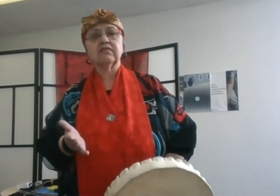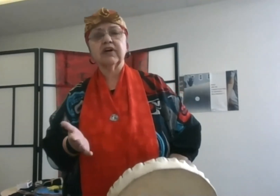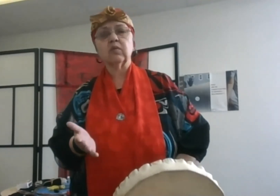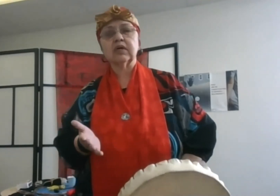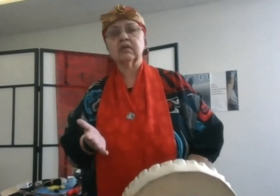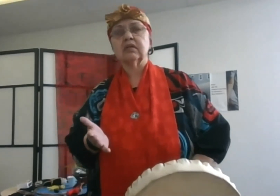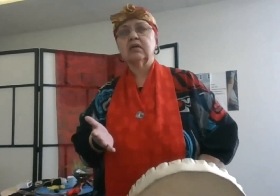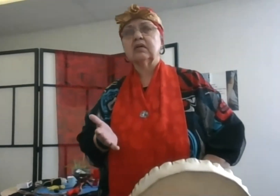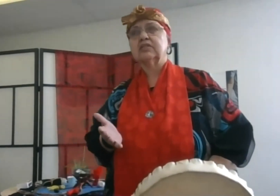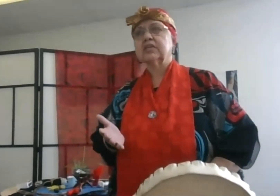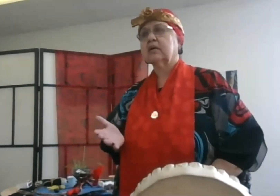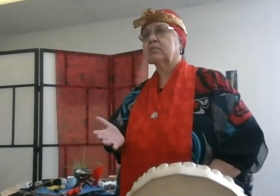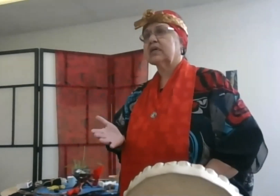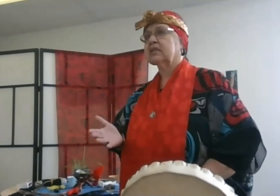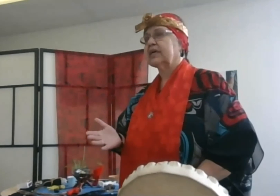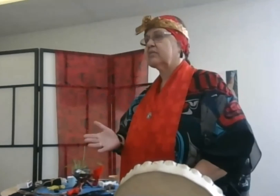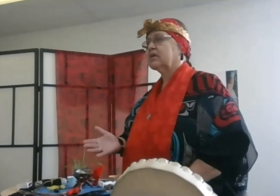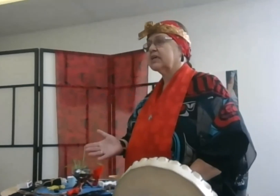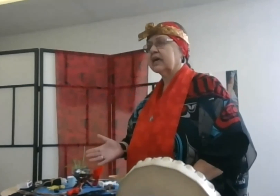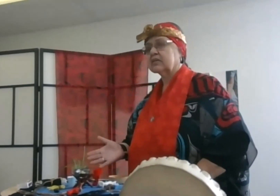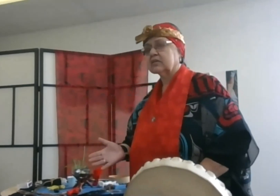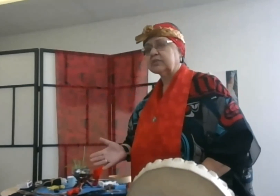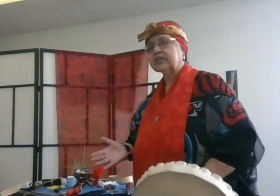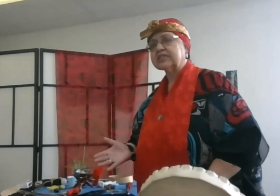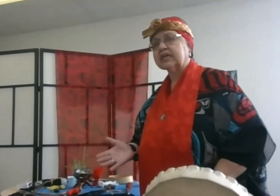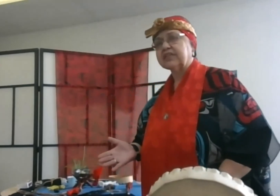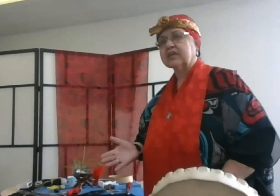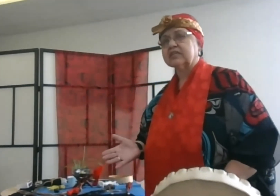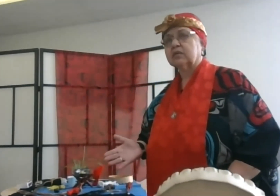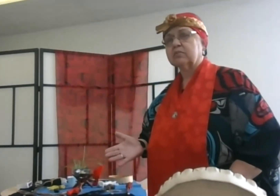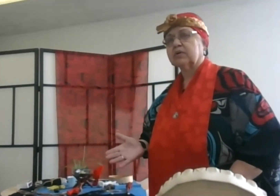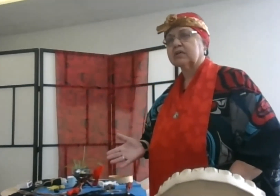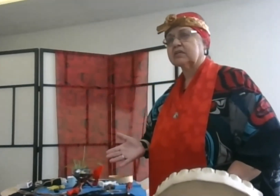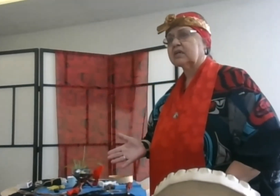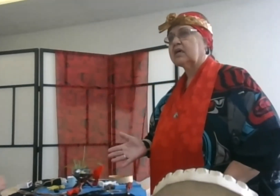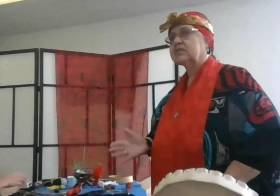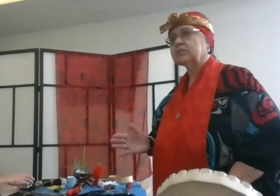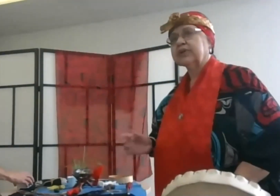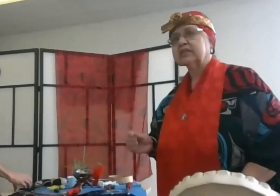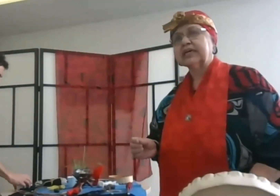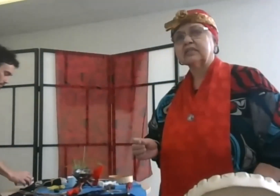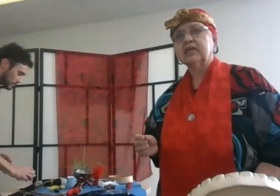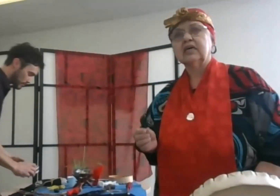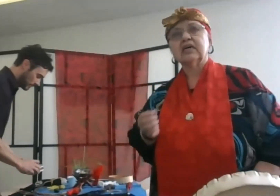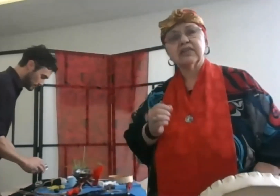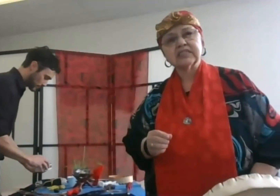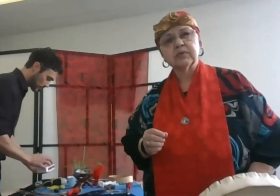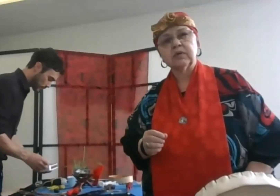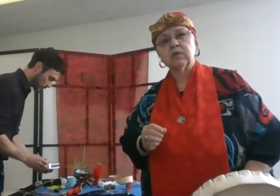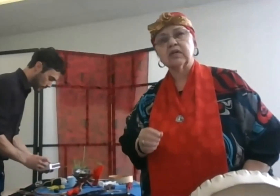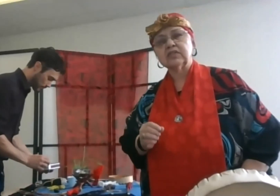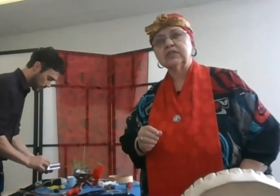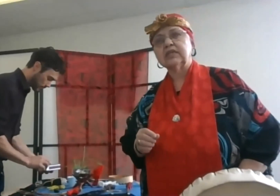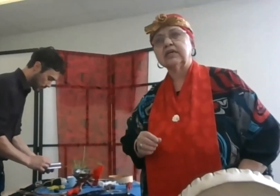want to invite Will to come and light a candle because I think it's so important to bring light. And that's